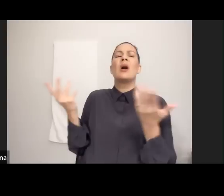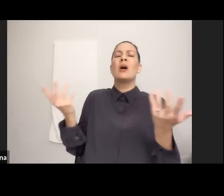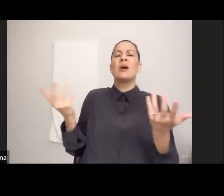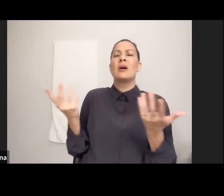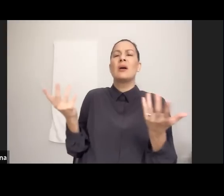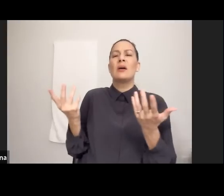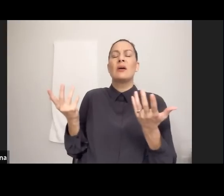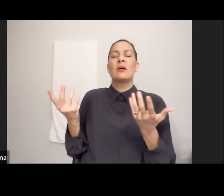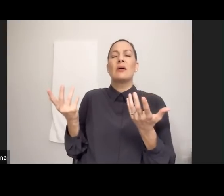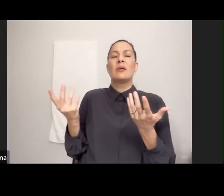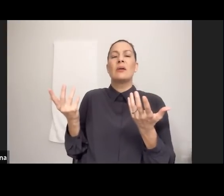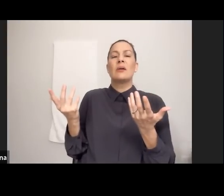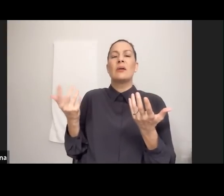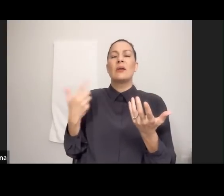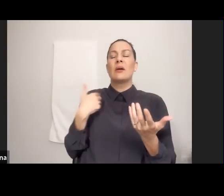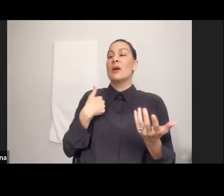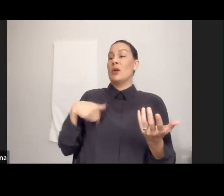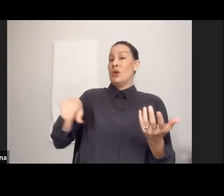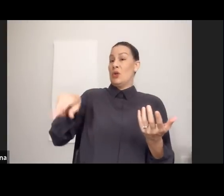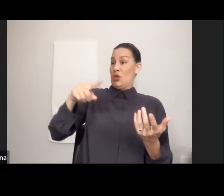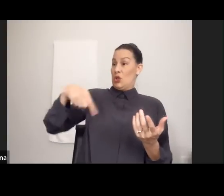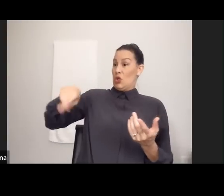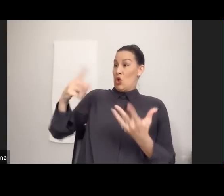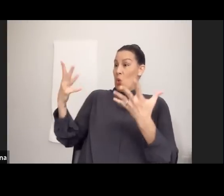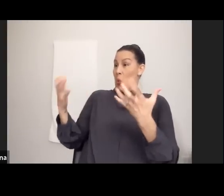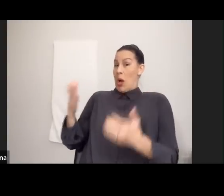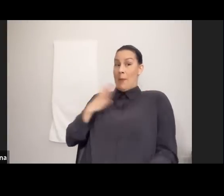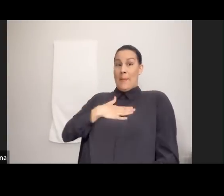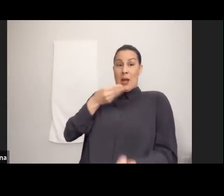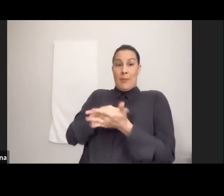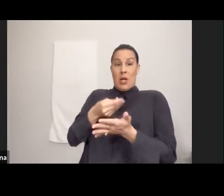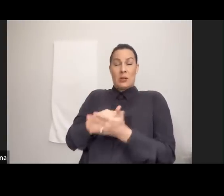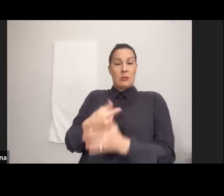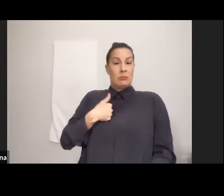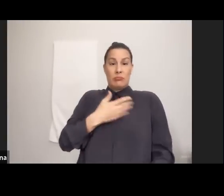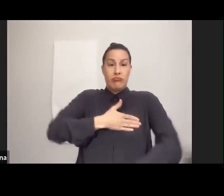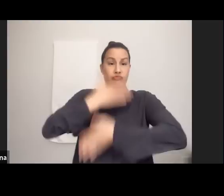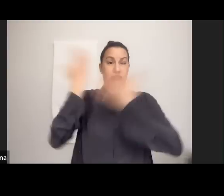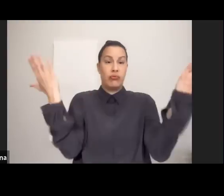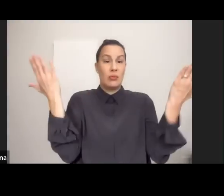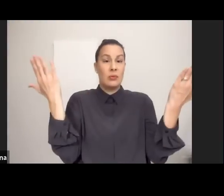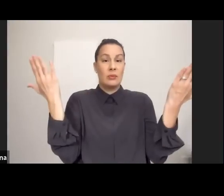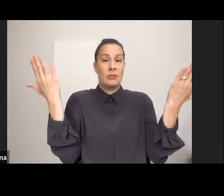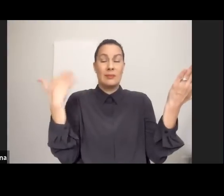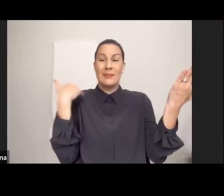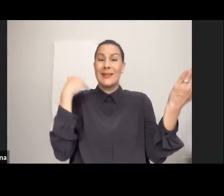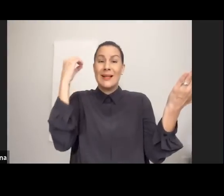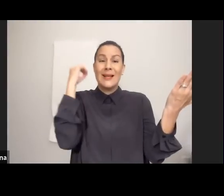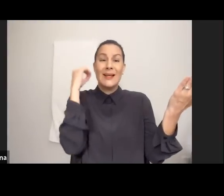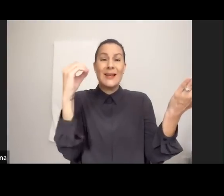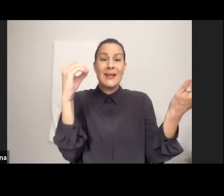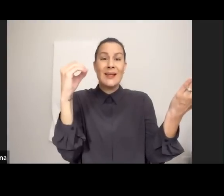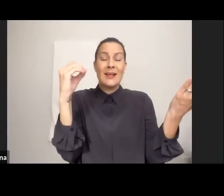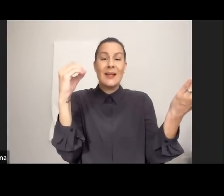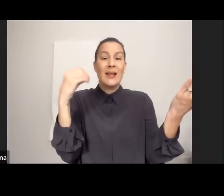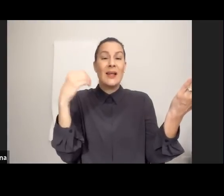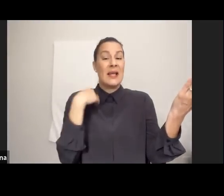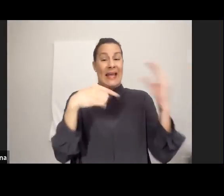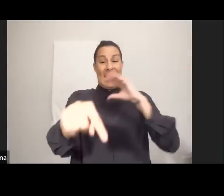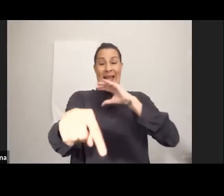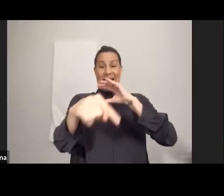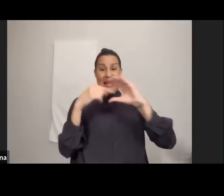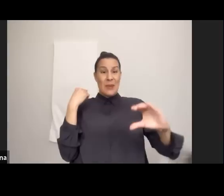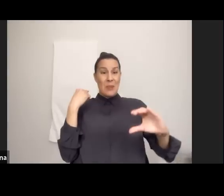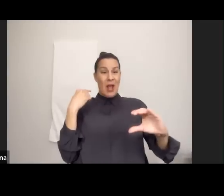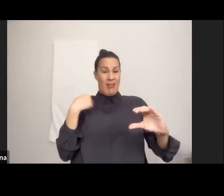several. You asking for money I don't fucking have. I'm getting emails from you now, and I don't have no